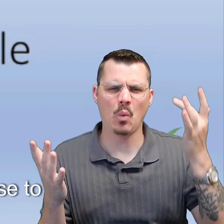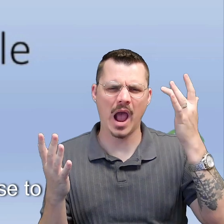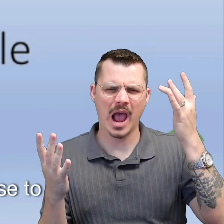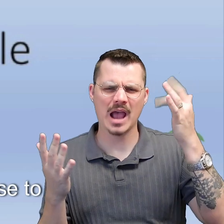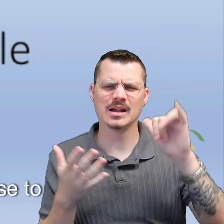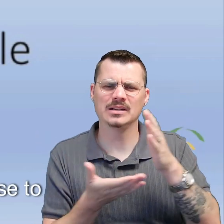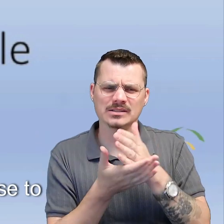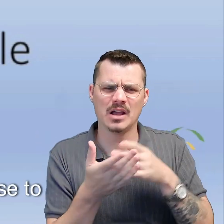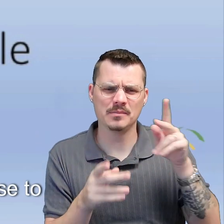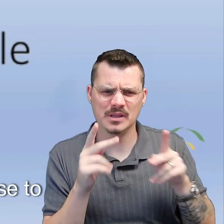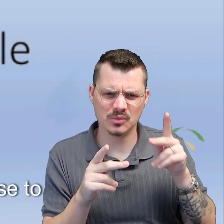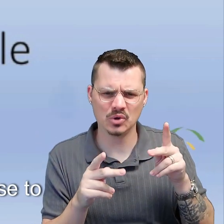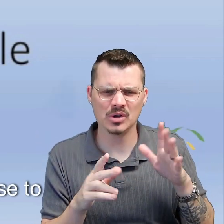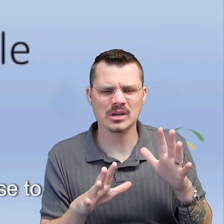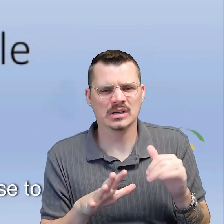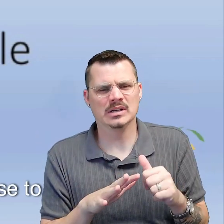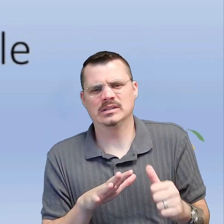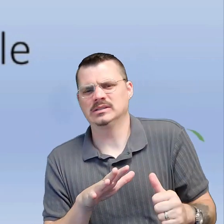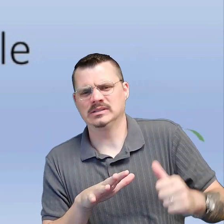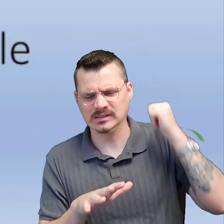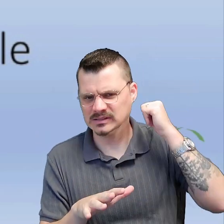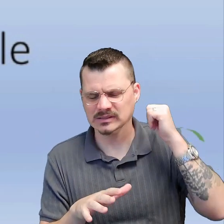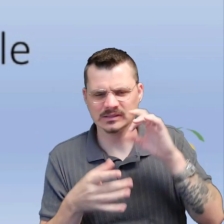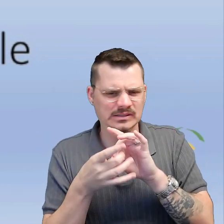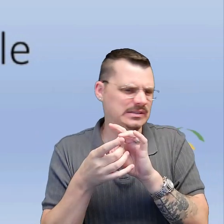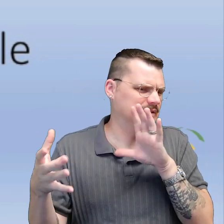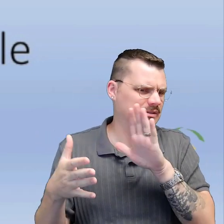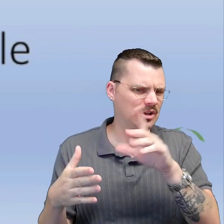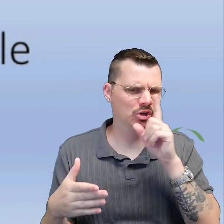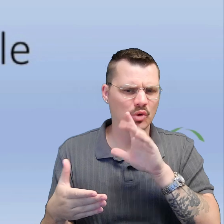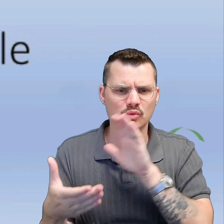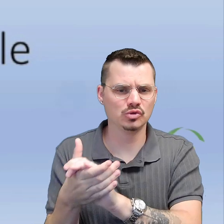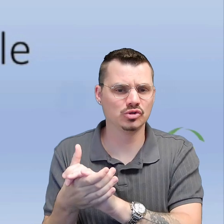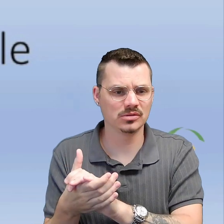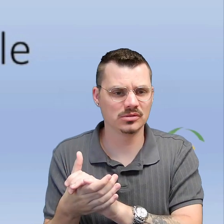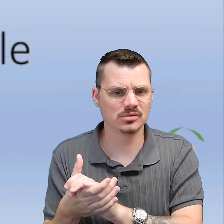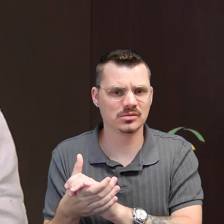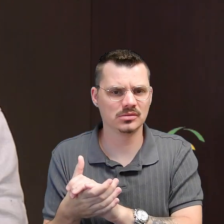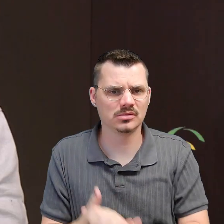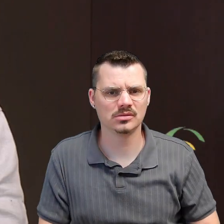Why is it some people vigorously refuse to release their delusions?